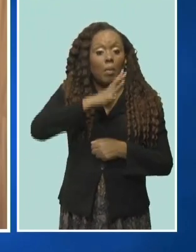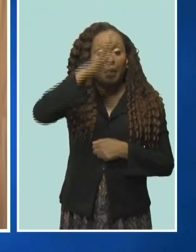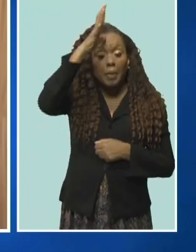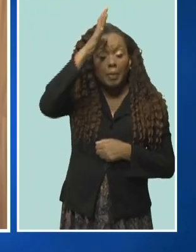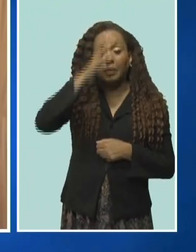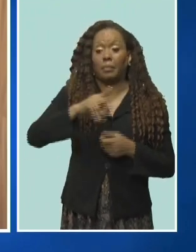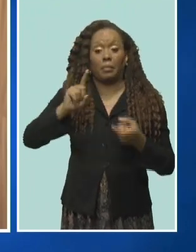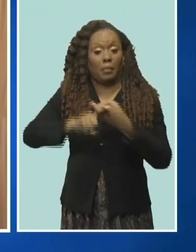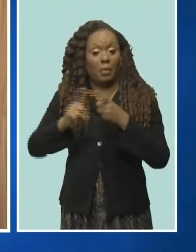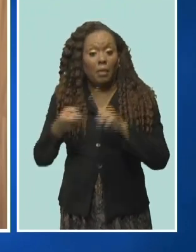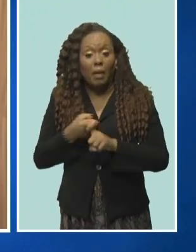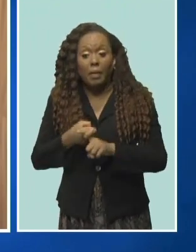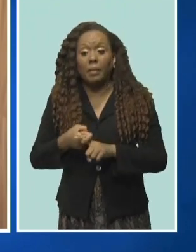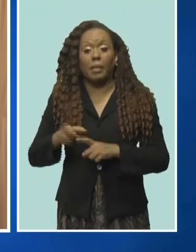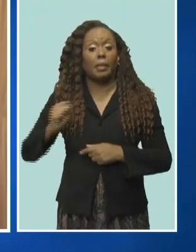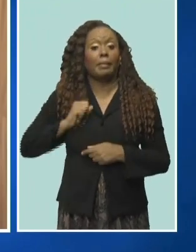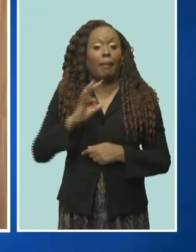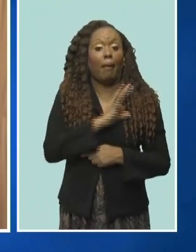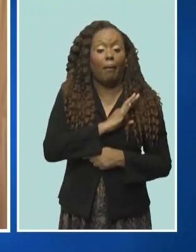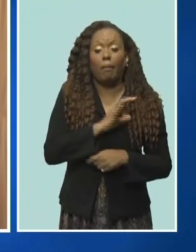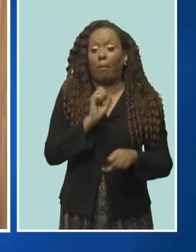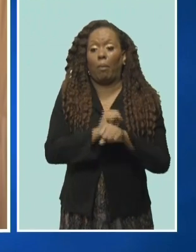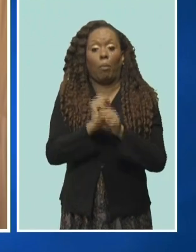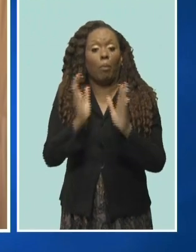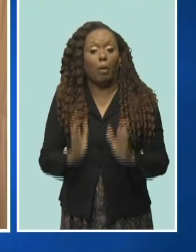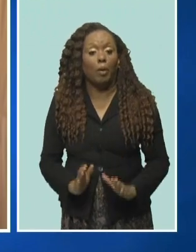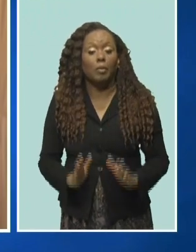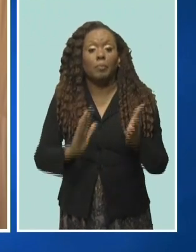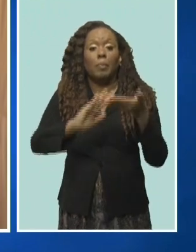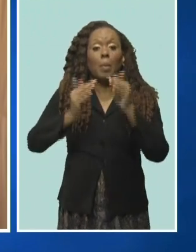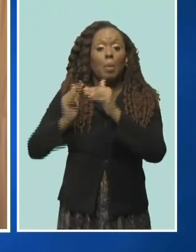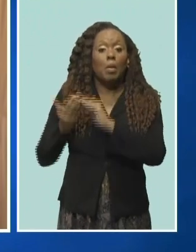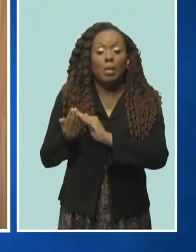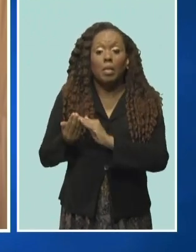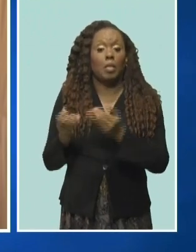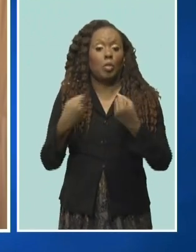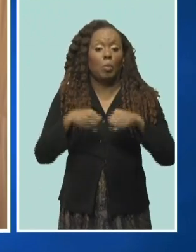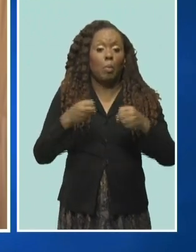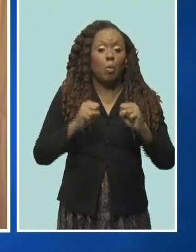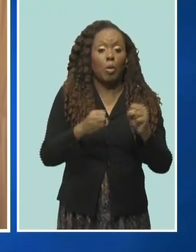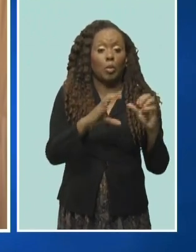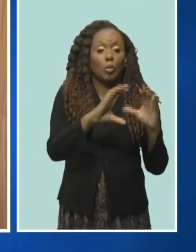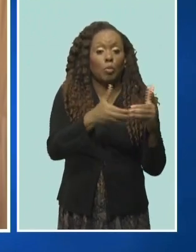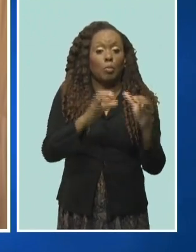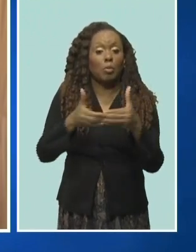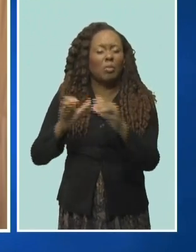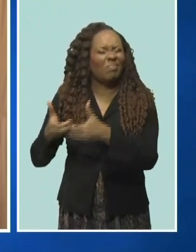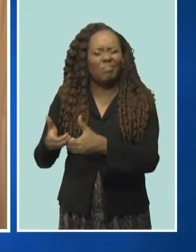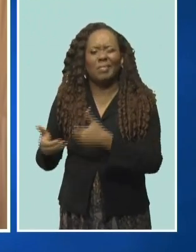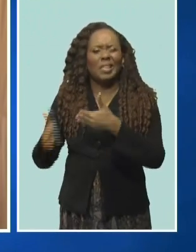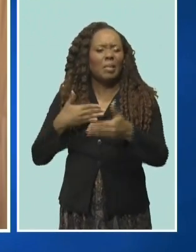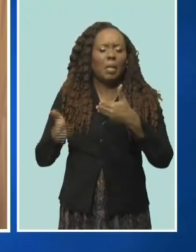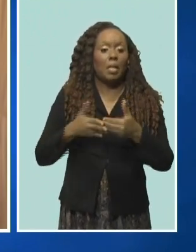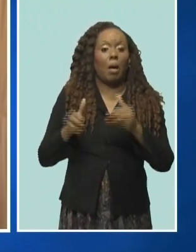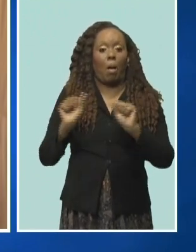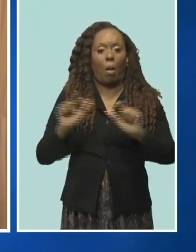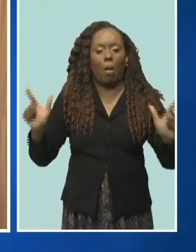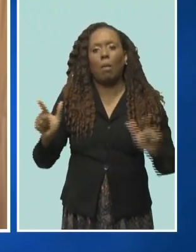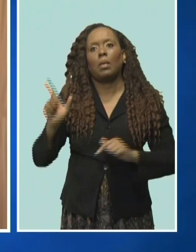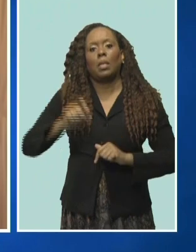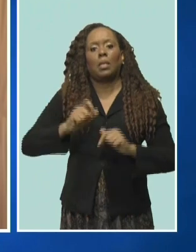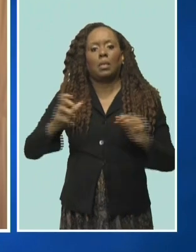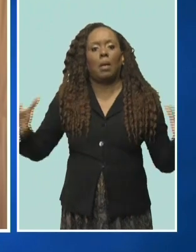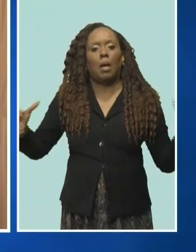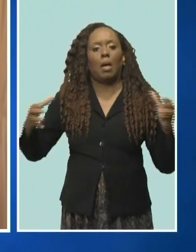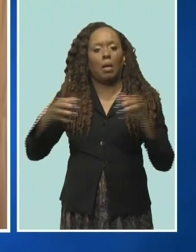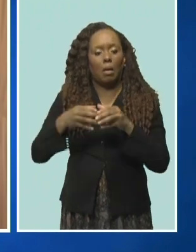neighbors, friends, employers, members of the community, sporting or cultural groups in which we interact. And we must do so